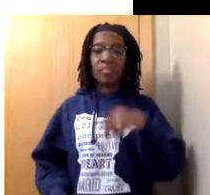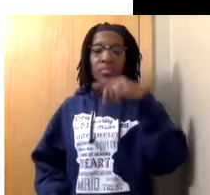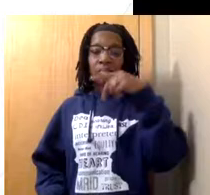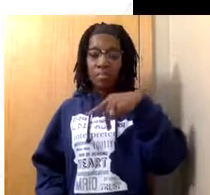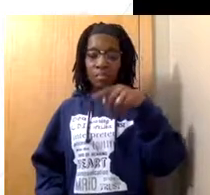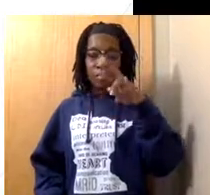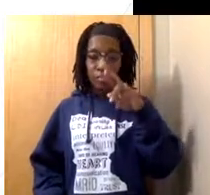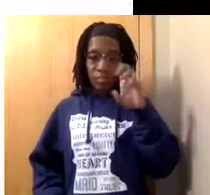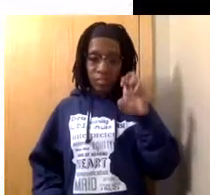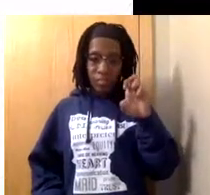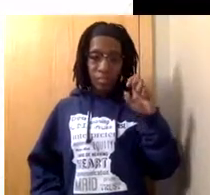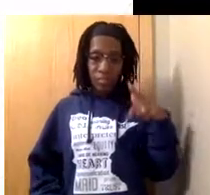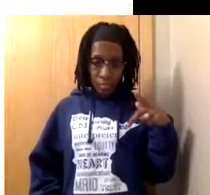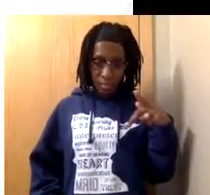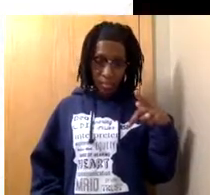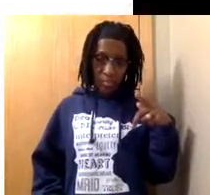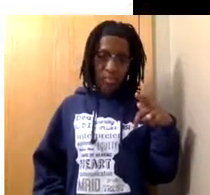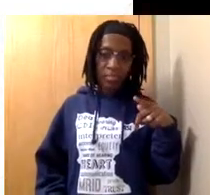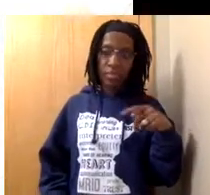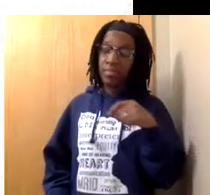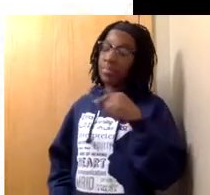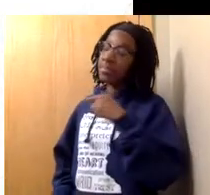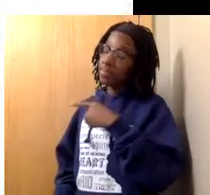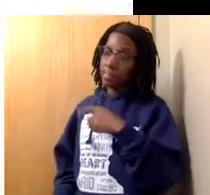She's in pre-K.